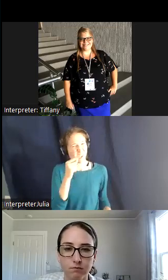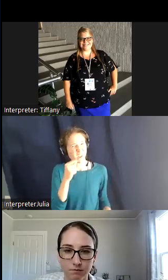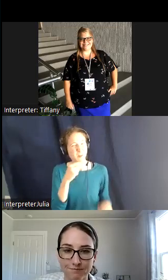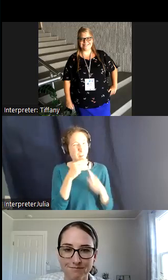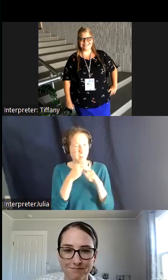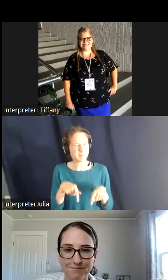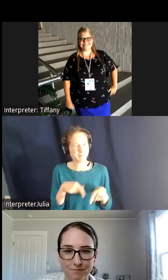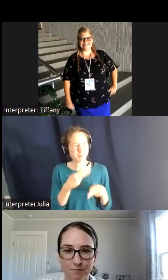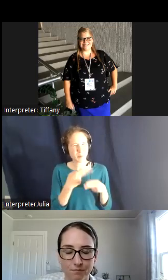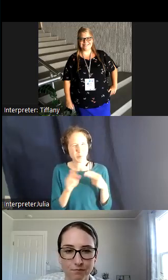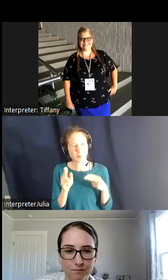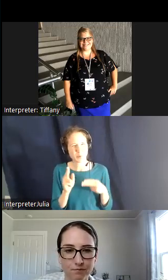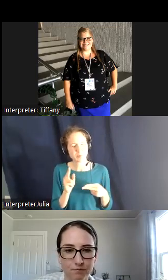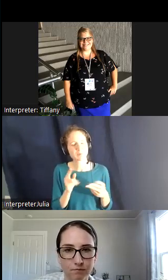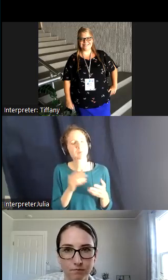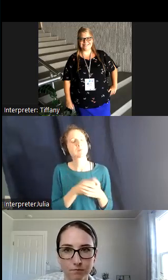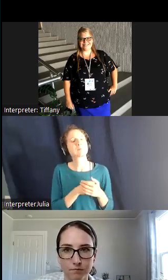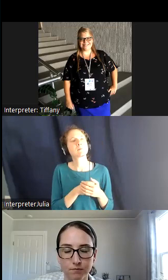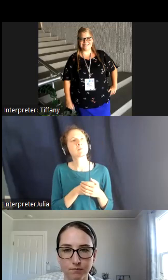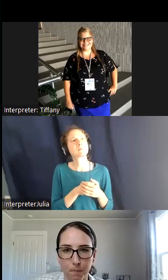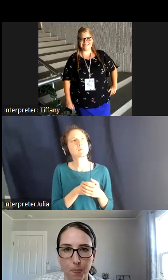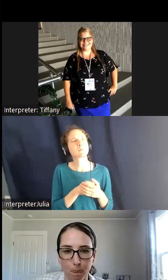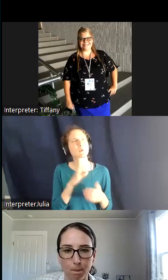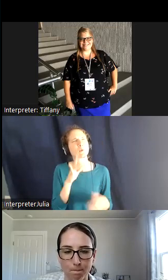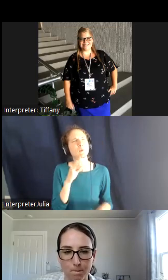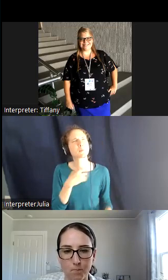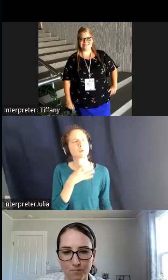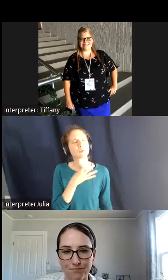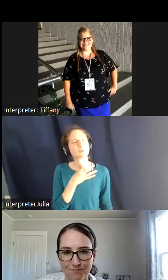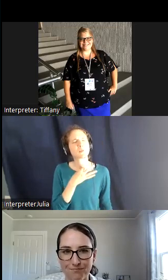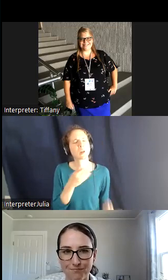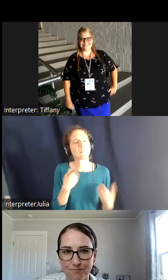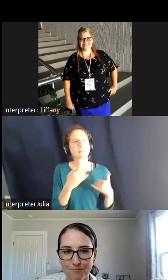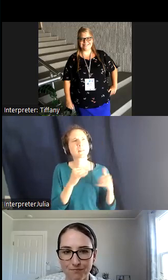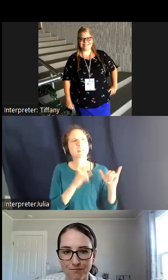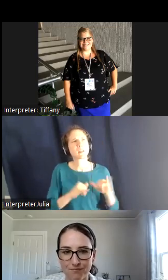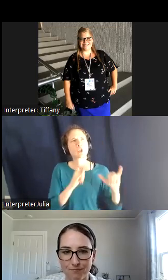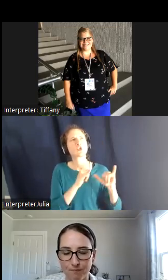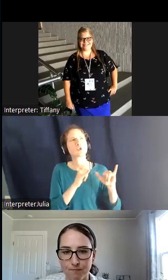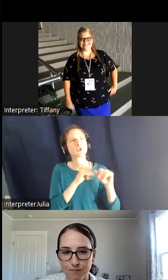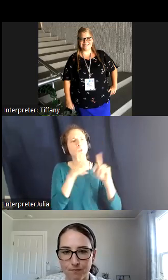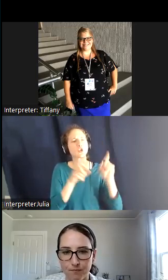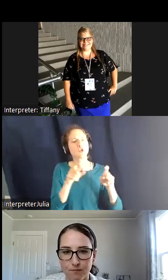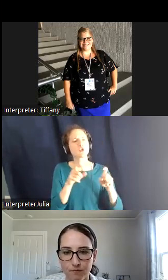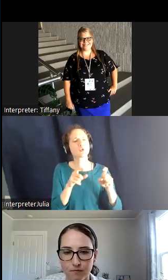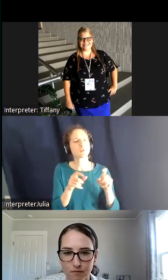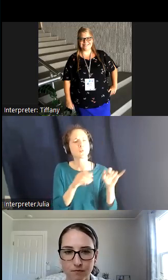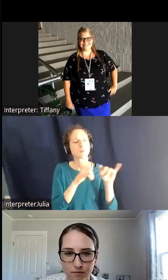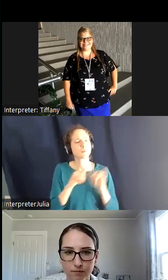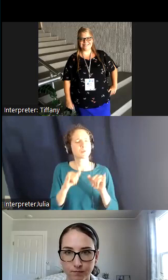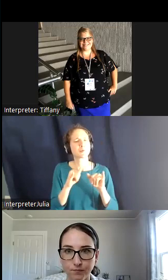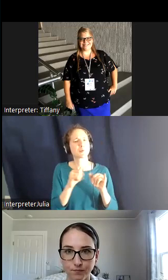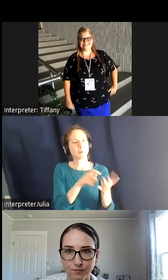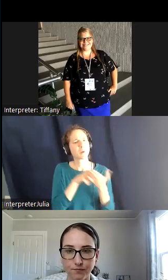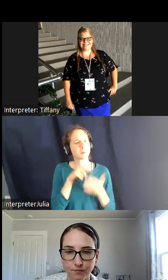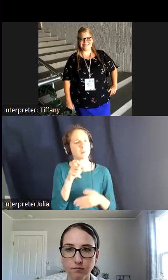second. Yeah, I was more thinking like, is it going to be like a standard set of questions and requirements is more kind of where I'm going. And yeah, and like you were saying, I think it